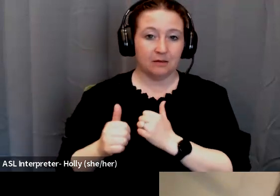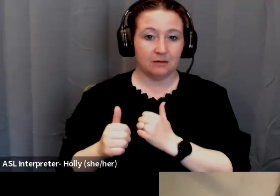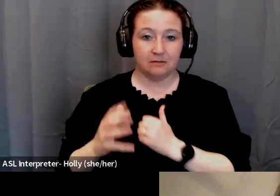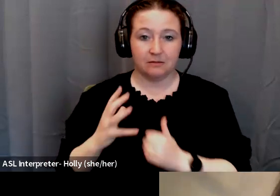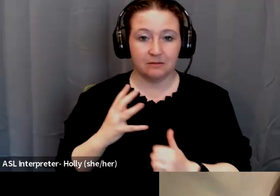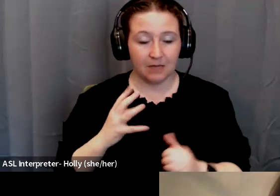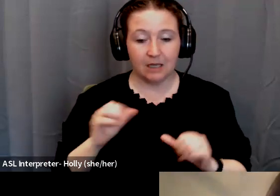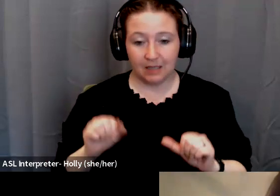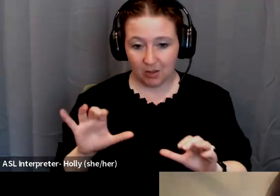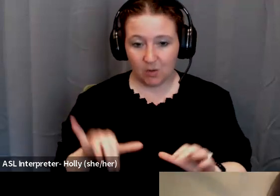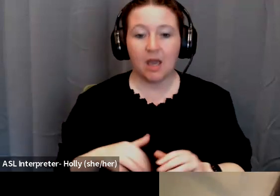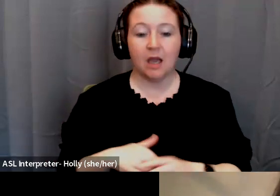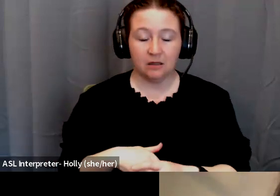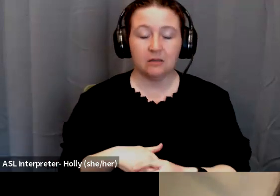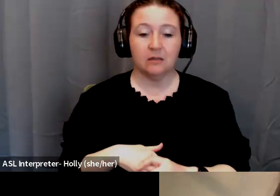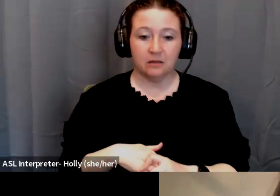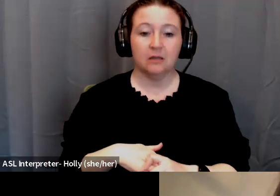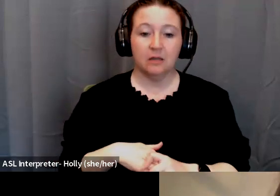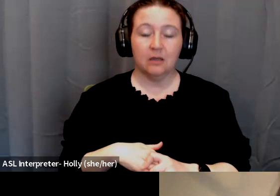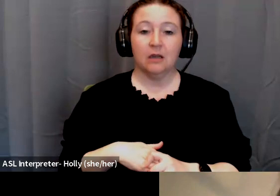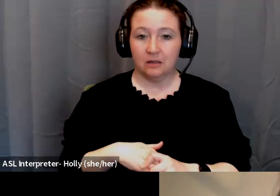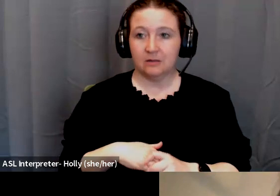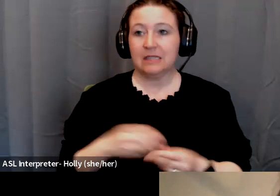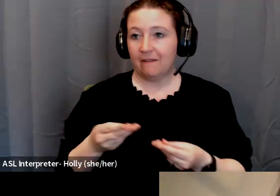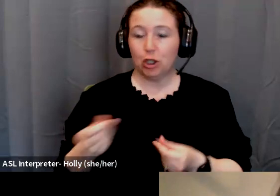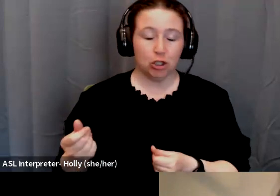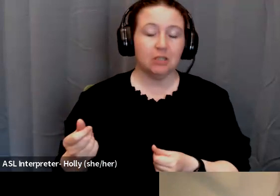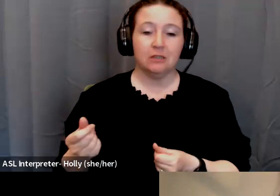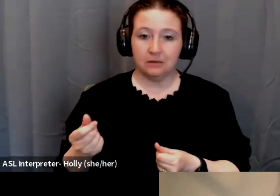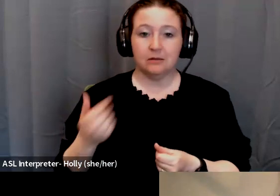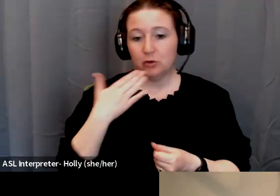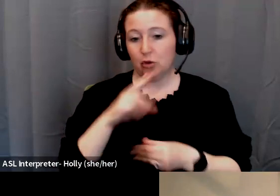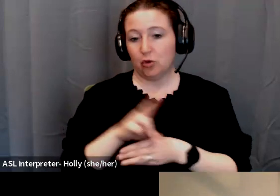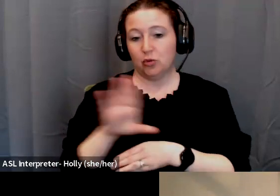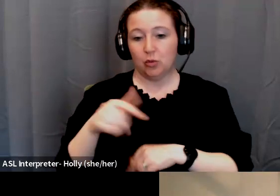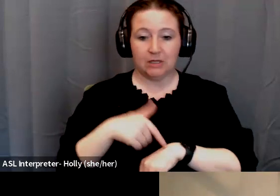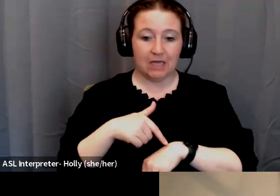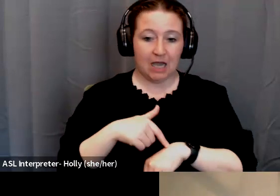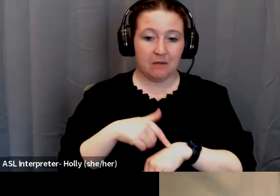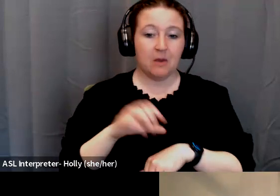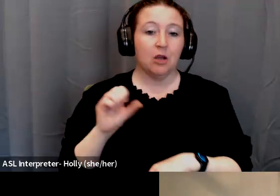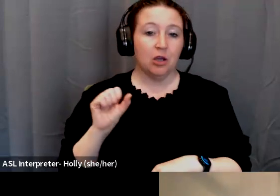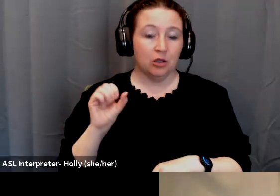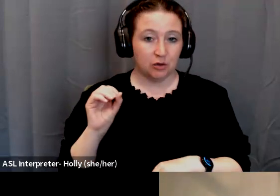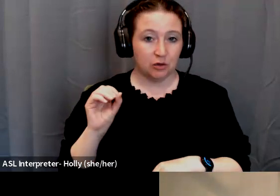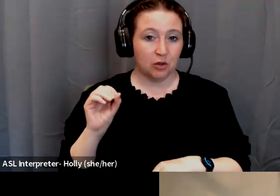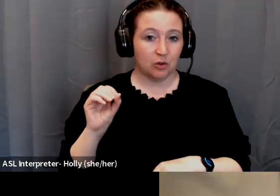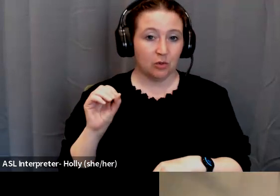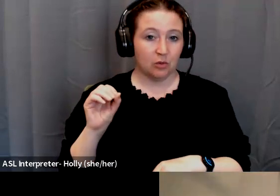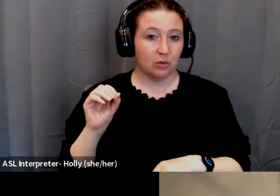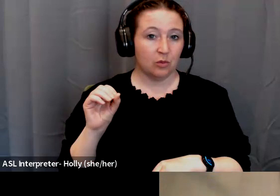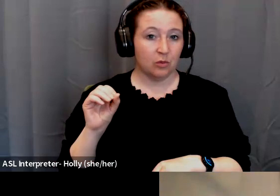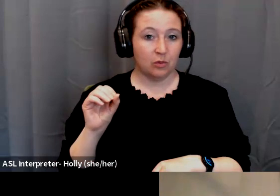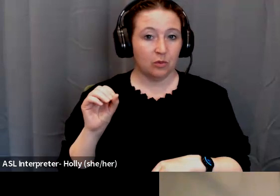that. It's efficient, and it's a good use of your time, so that the whole thing doesn't